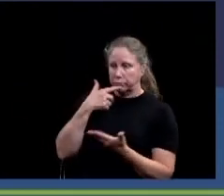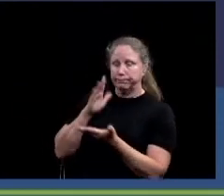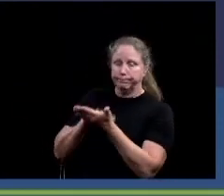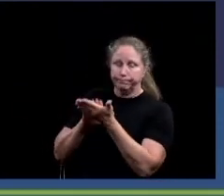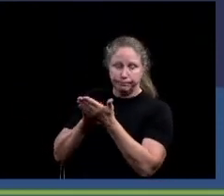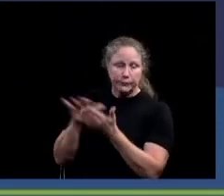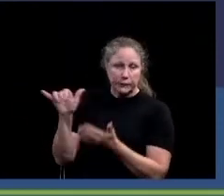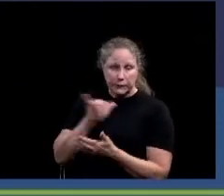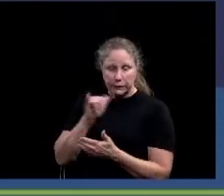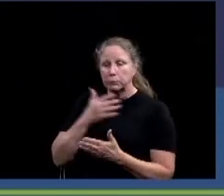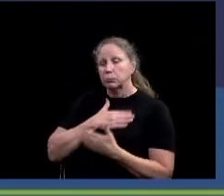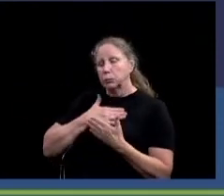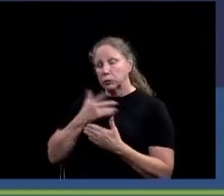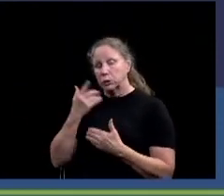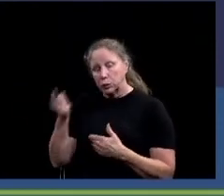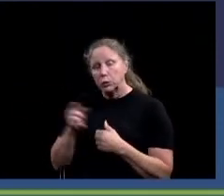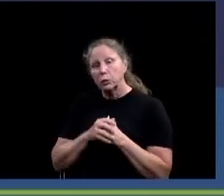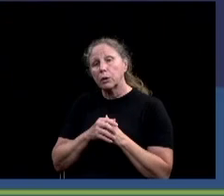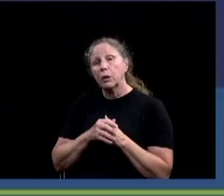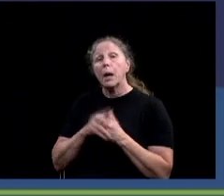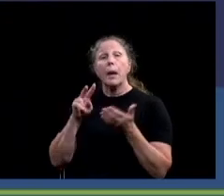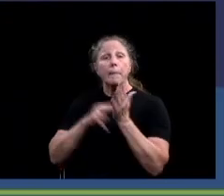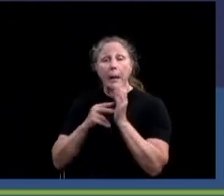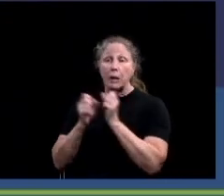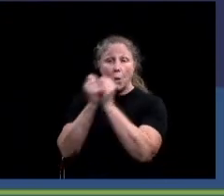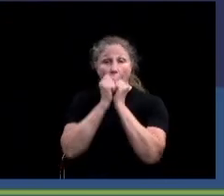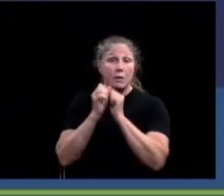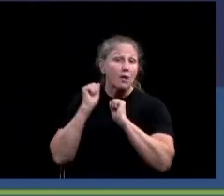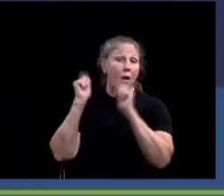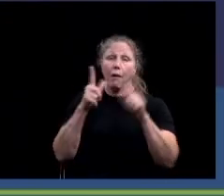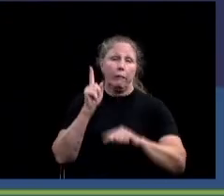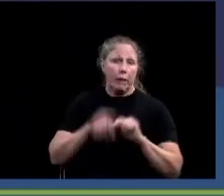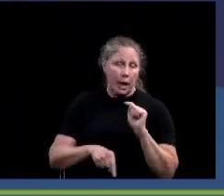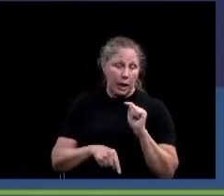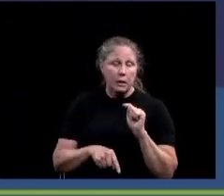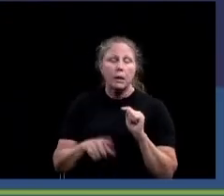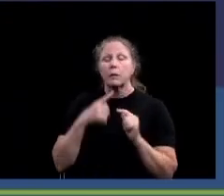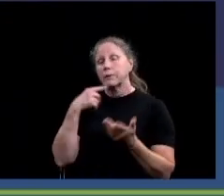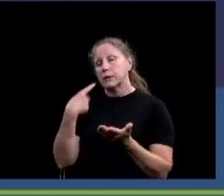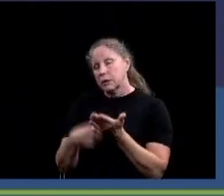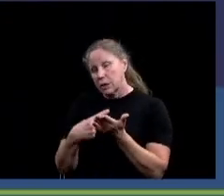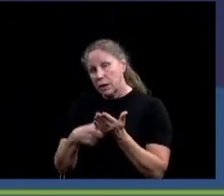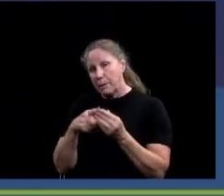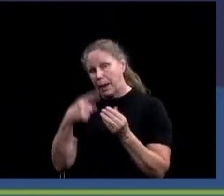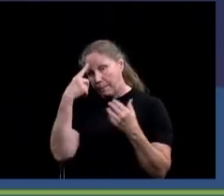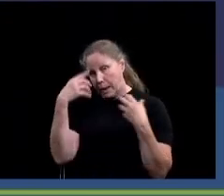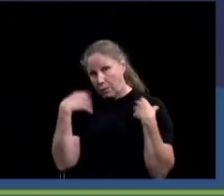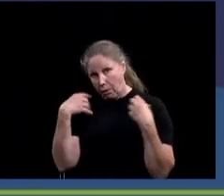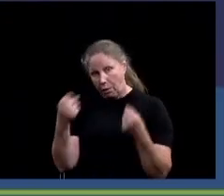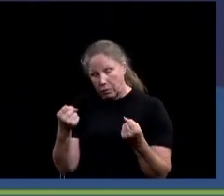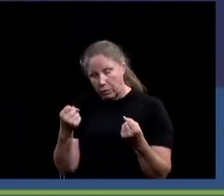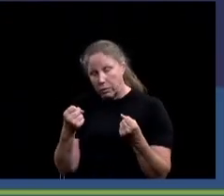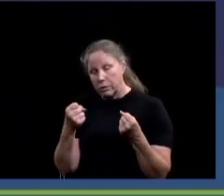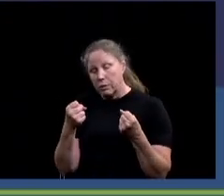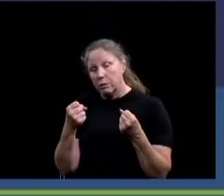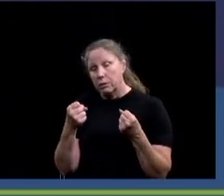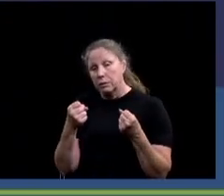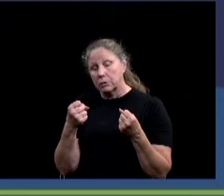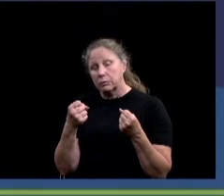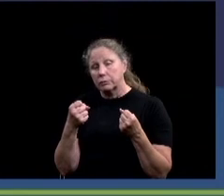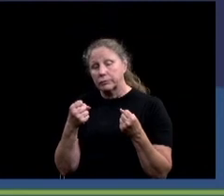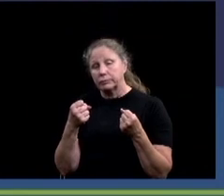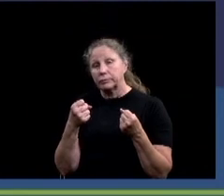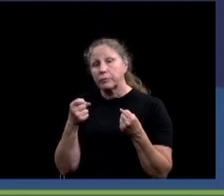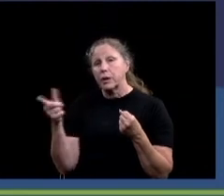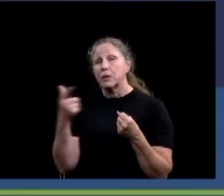all of this. And, we've had discussions over the mental health issues. And you said they accounted for, I believe, 1/3 of your calls